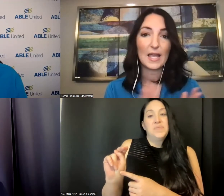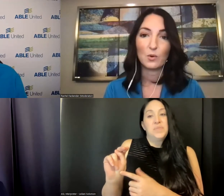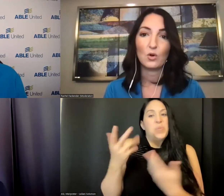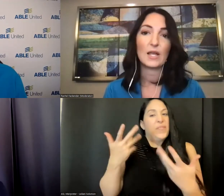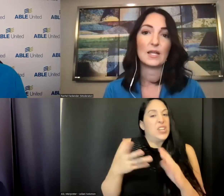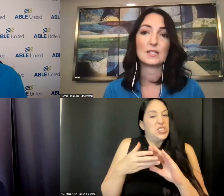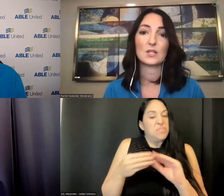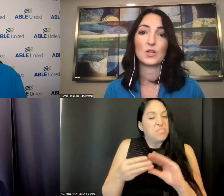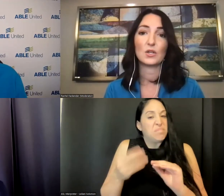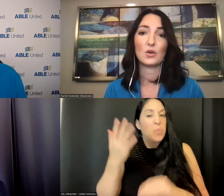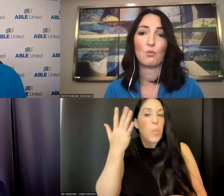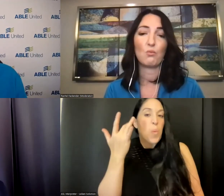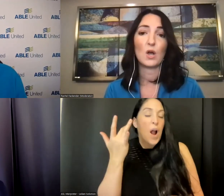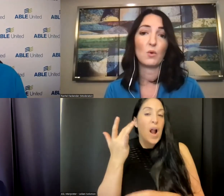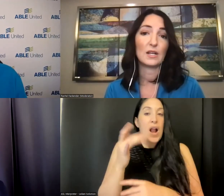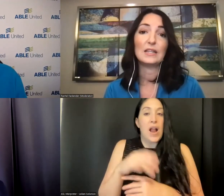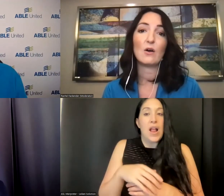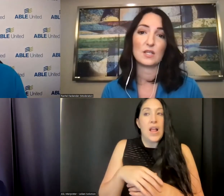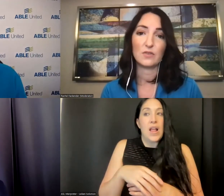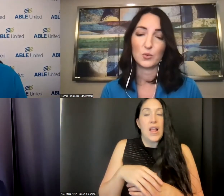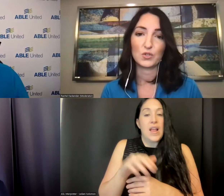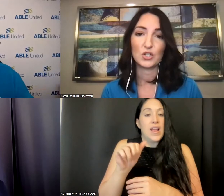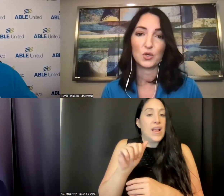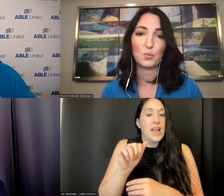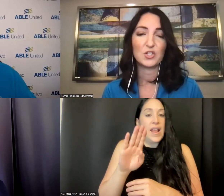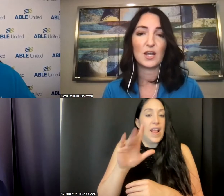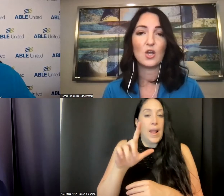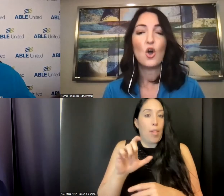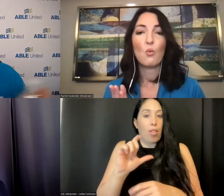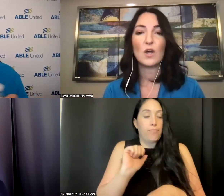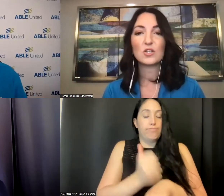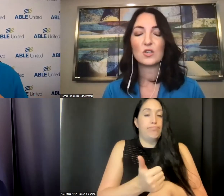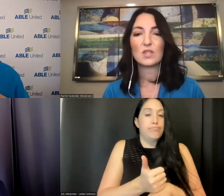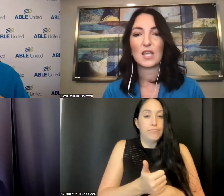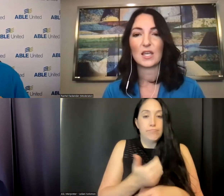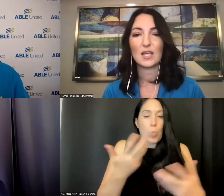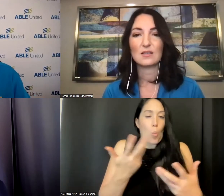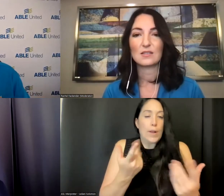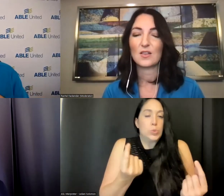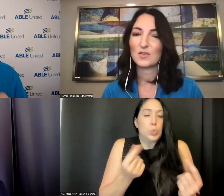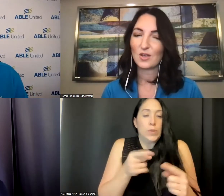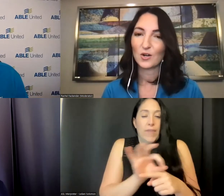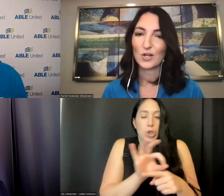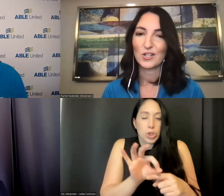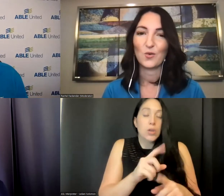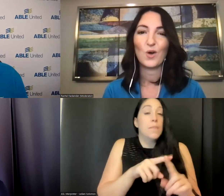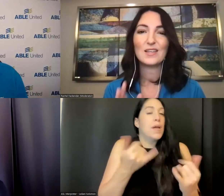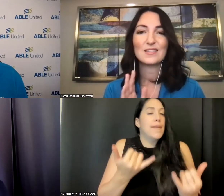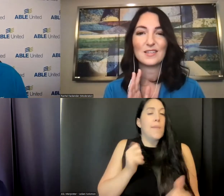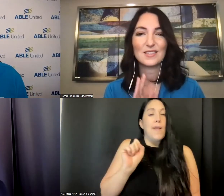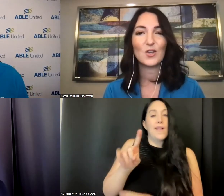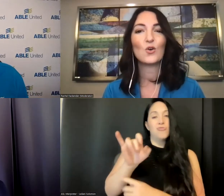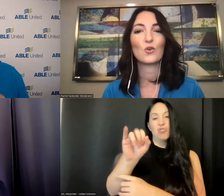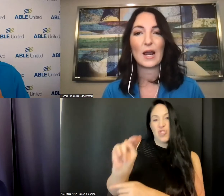why ABLE, and, you know, what it allows individuals to do. But Jen, what do you think is, and this is a hard question, what